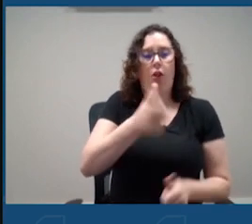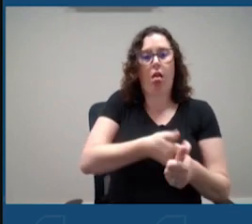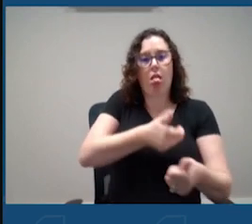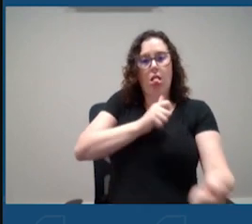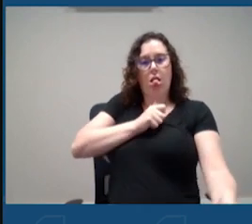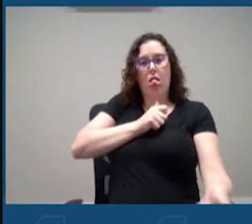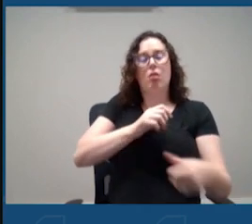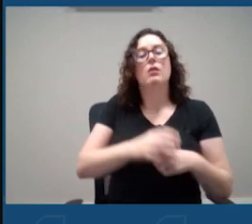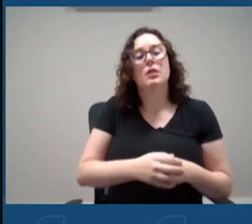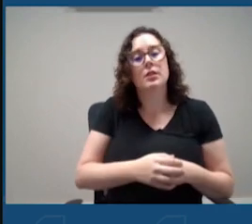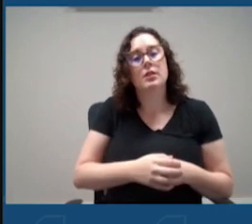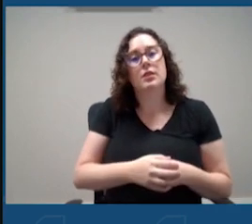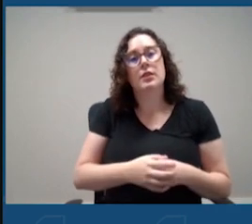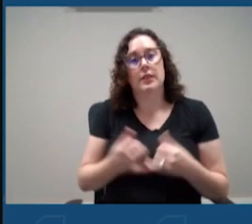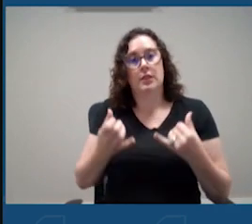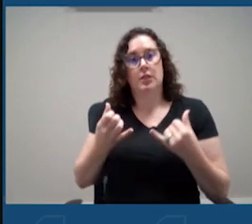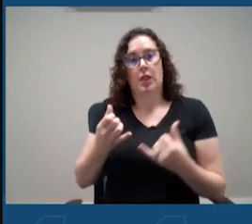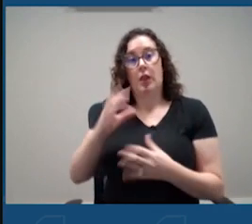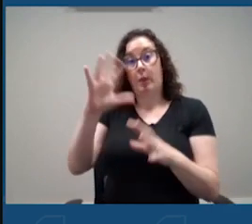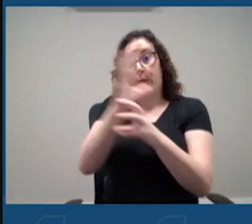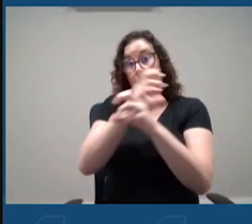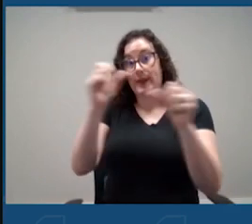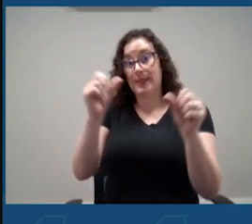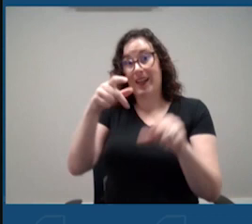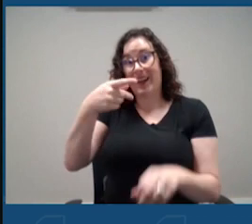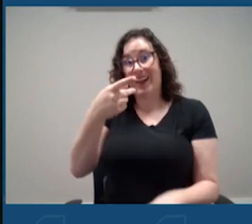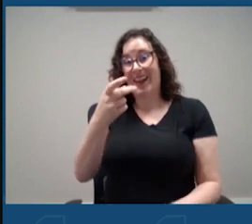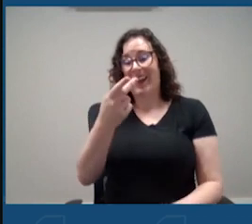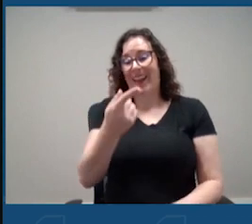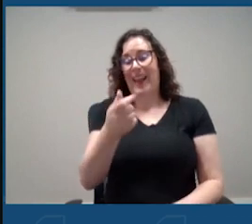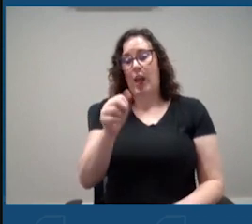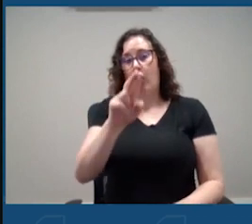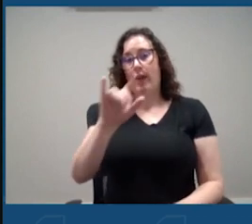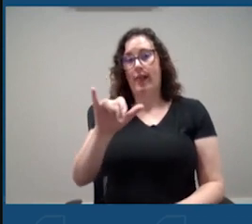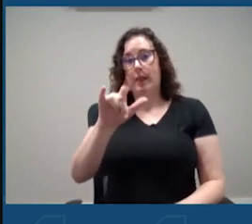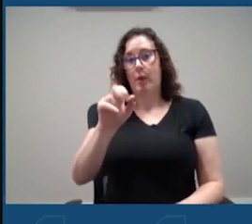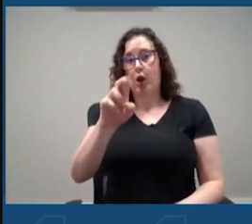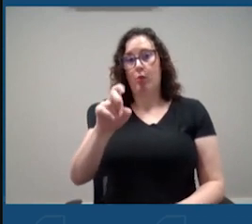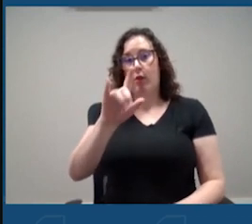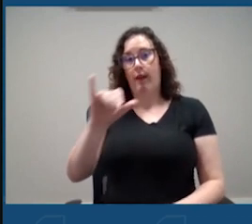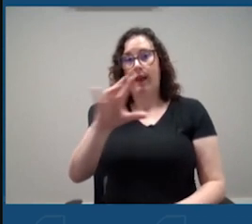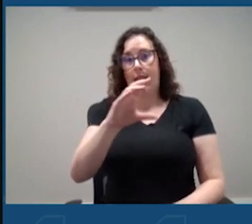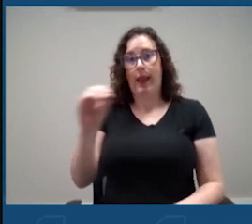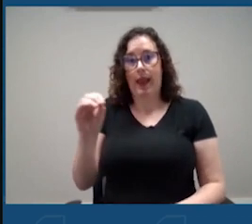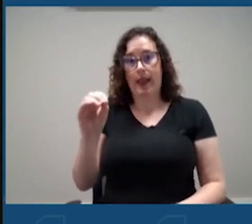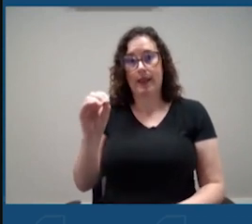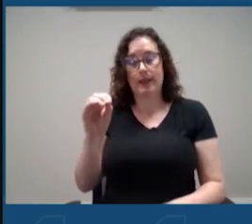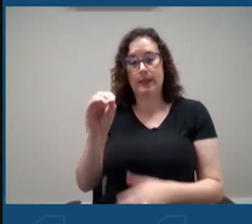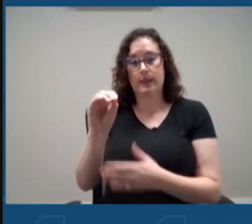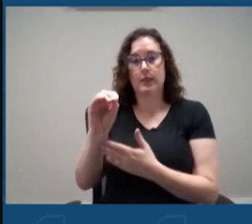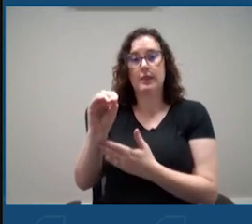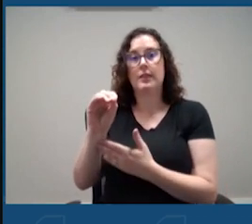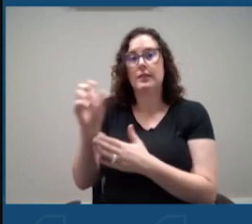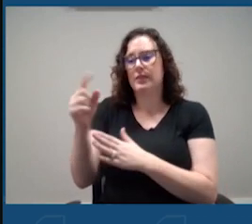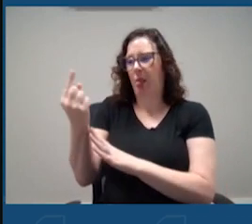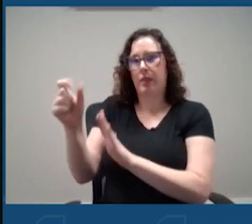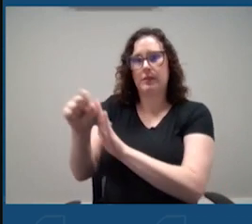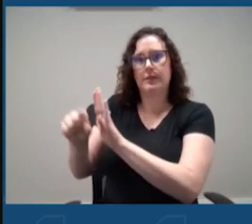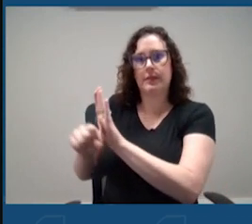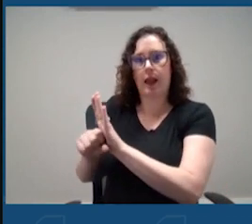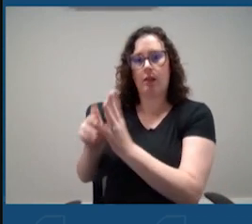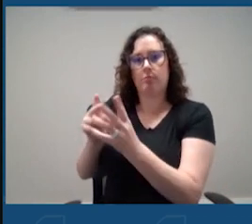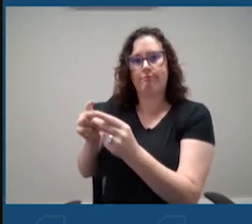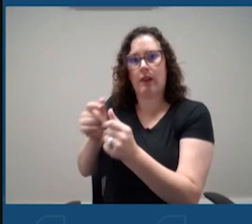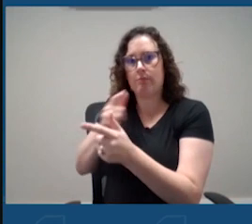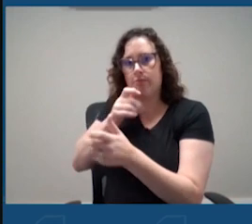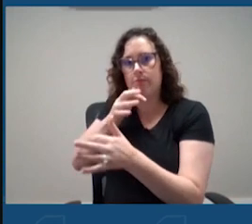Building Trades President Gary LaBarbera and New York State AFL-CIO President Mario Salento, and in partnership with Governor Kathy